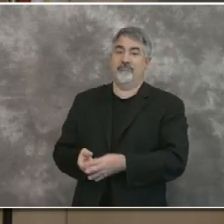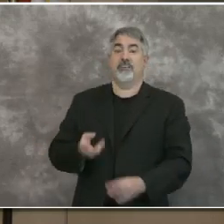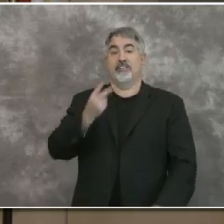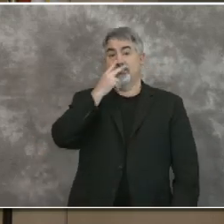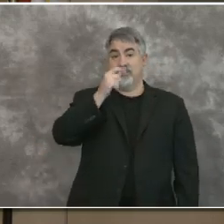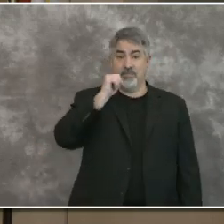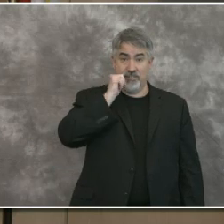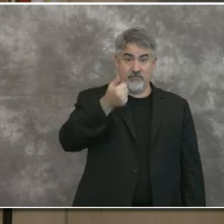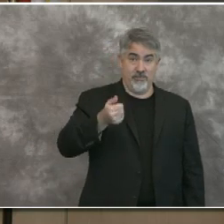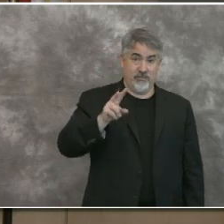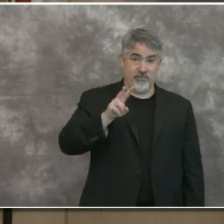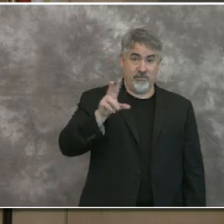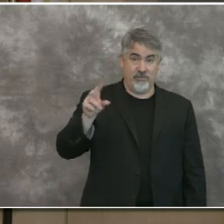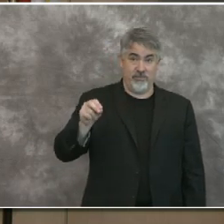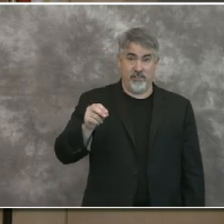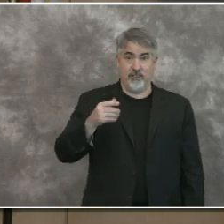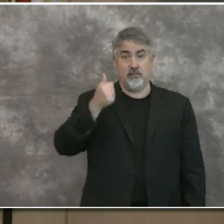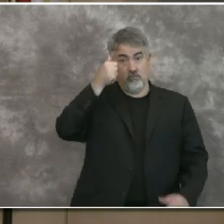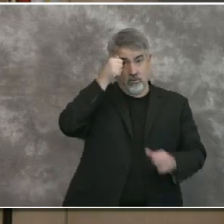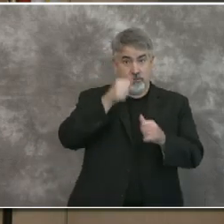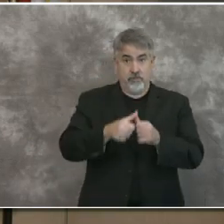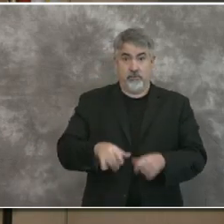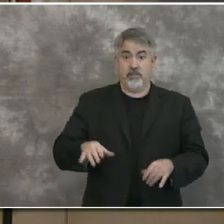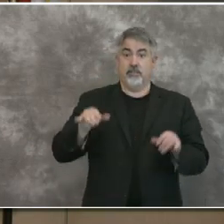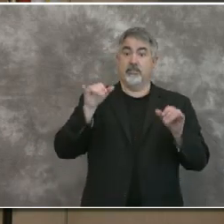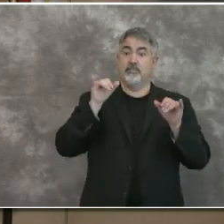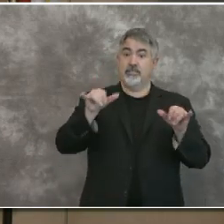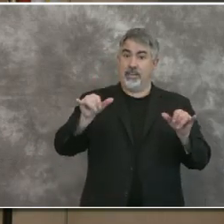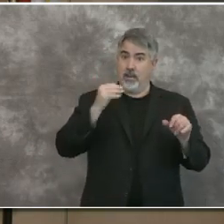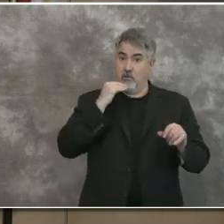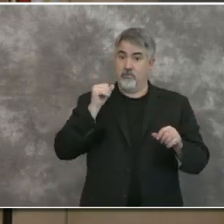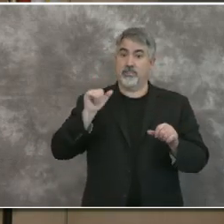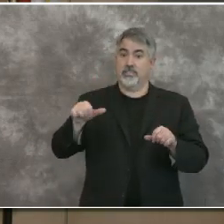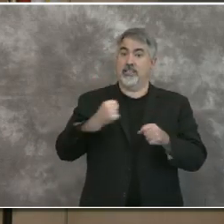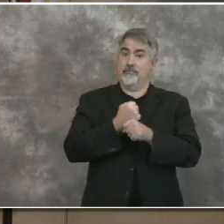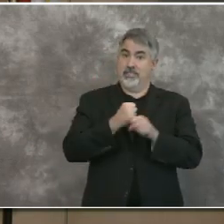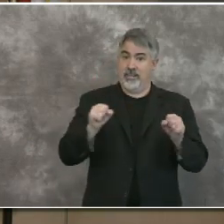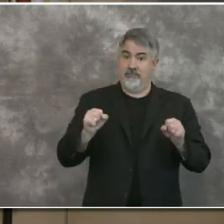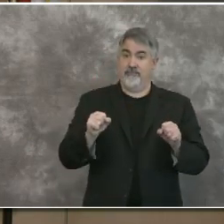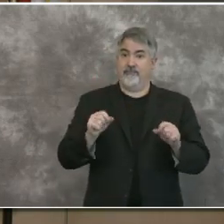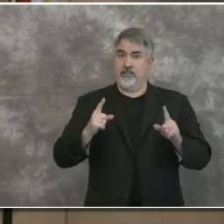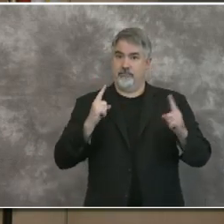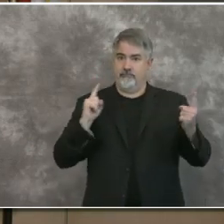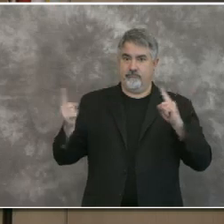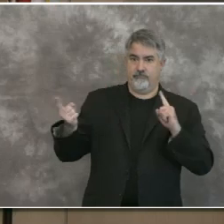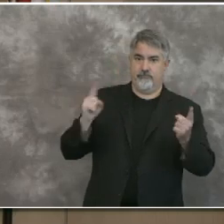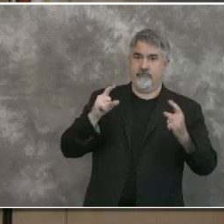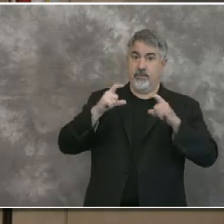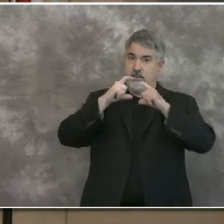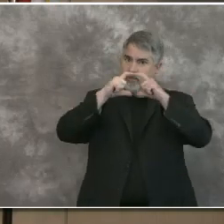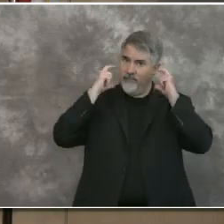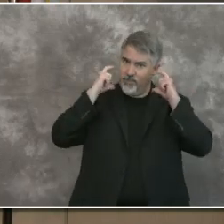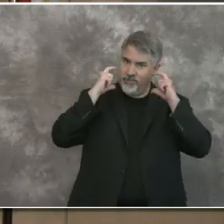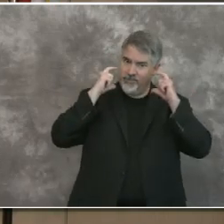And again, remember to stay in place, maintain space, and cover your face. Thank you.